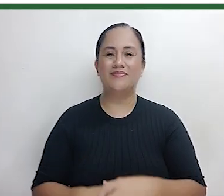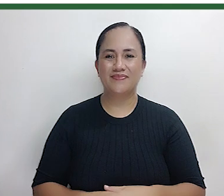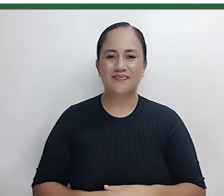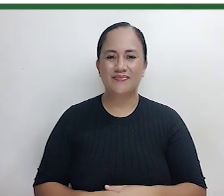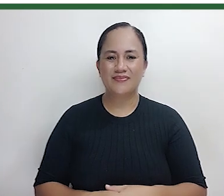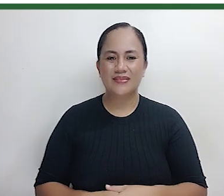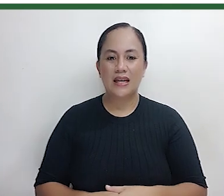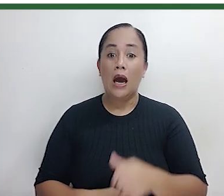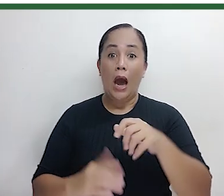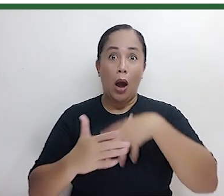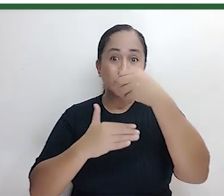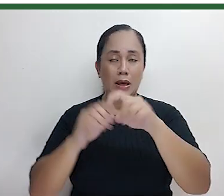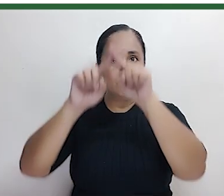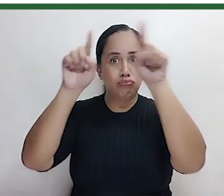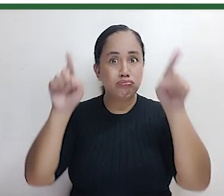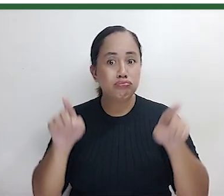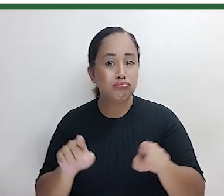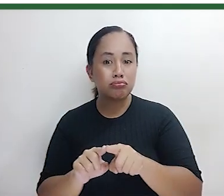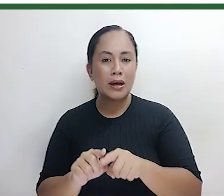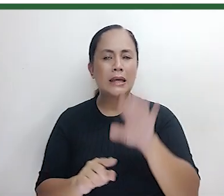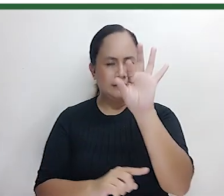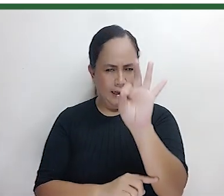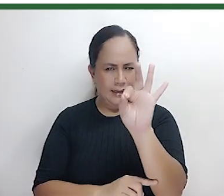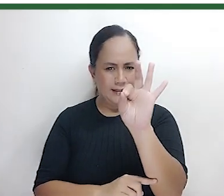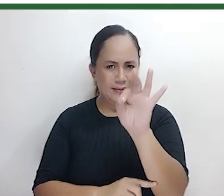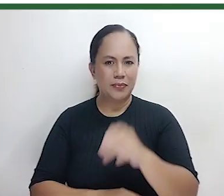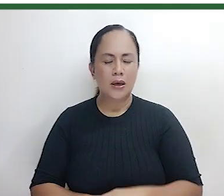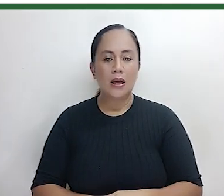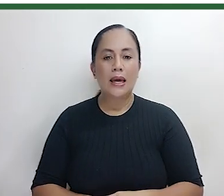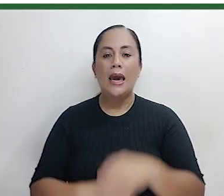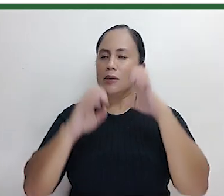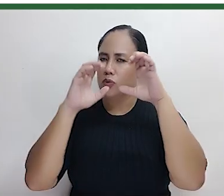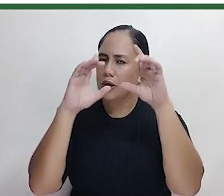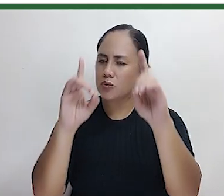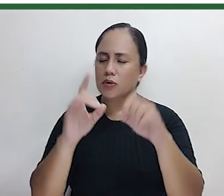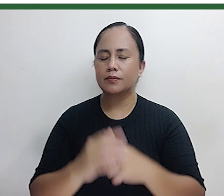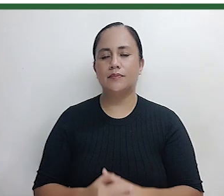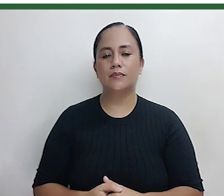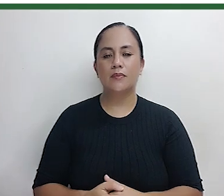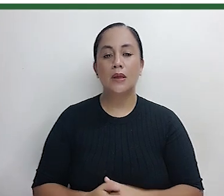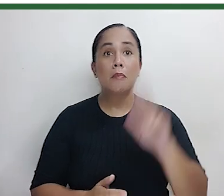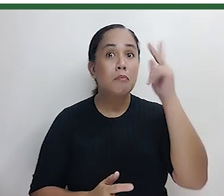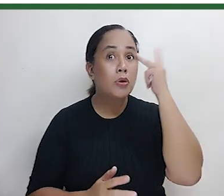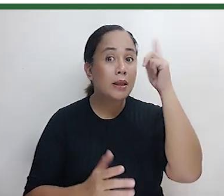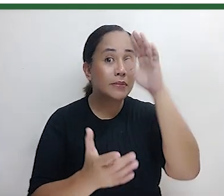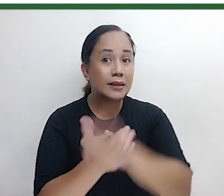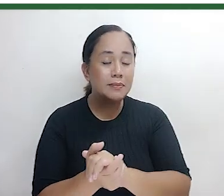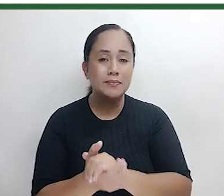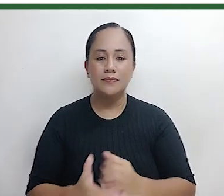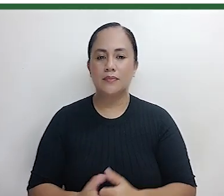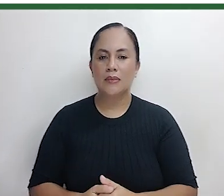ethnicity. The outer circle is divided into 9 pieces, namely education,